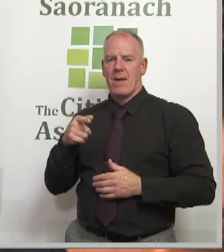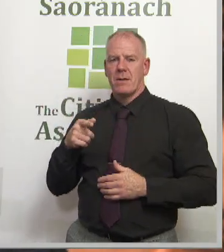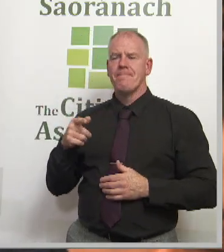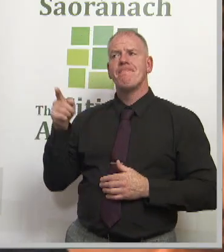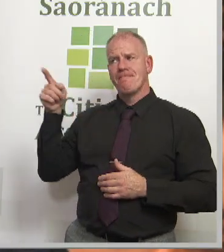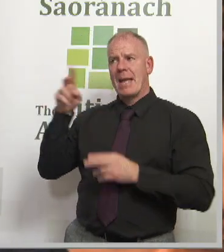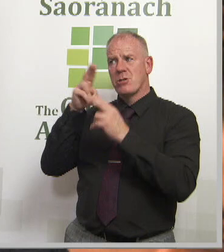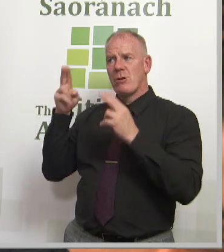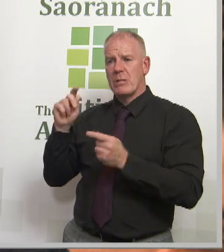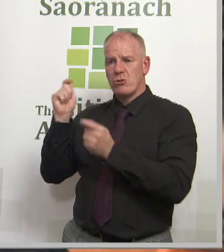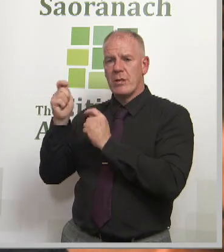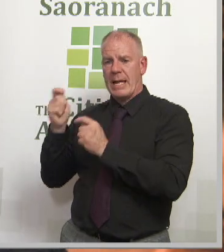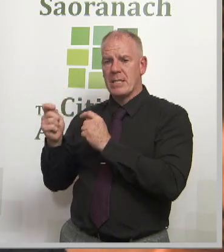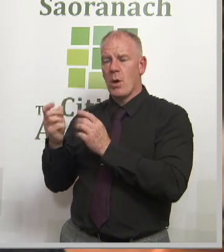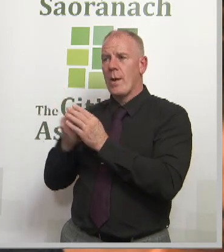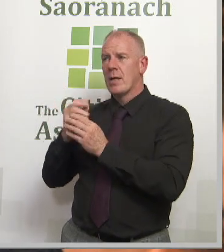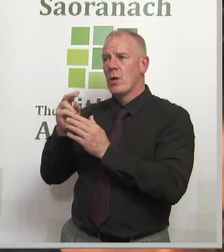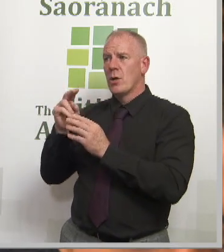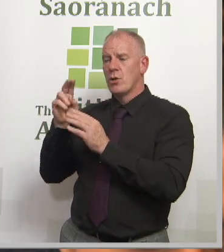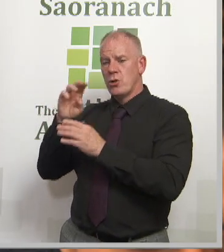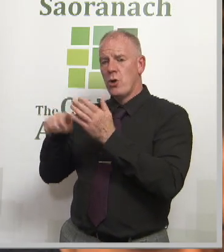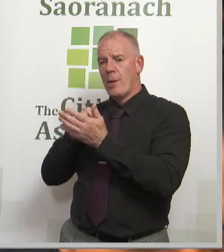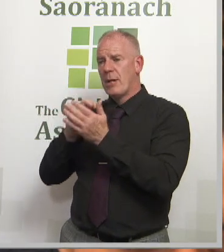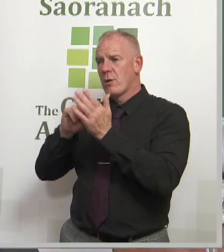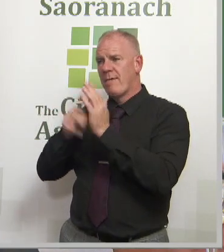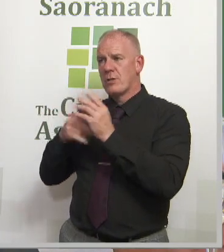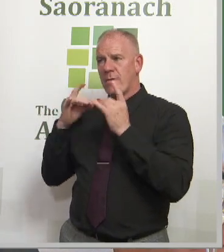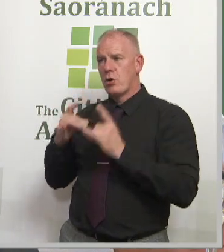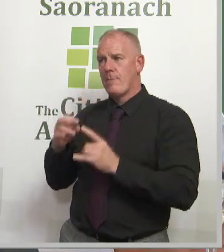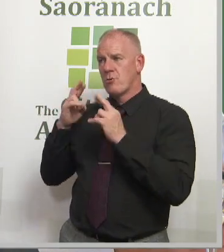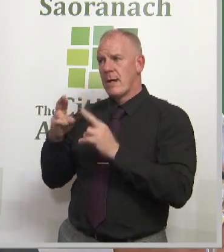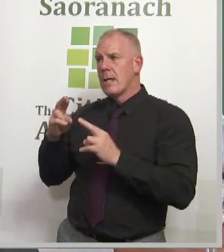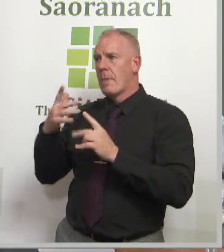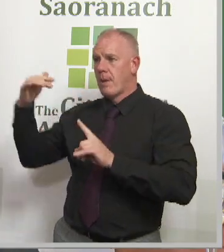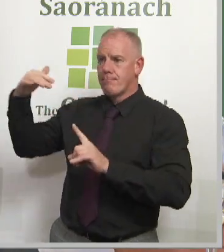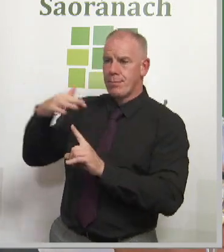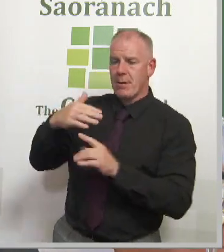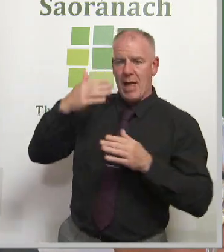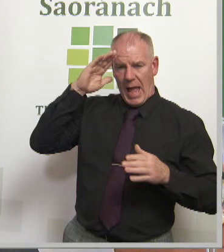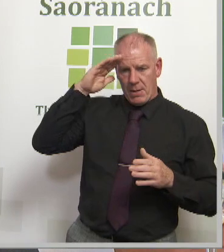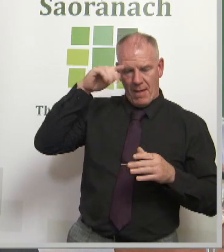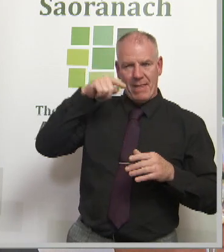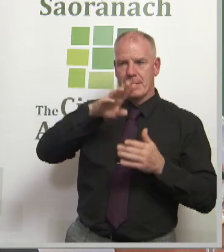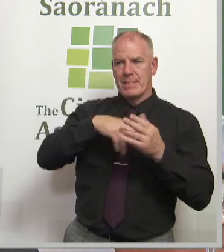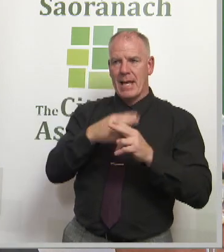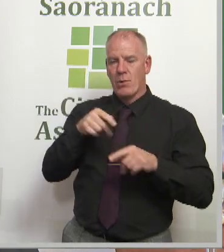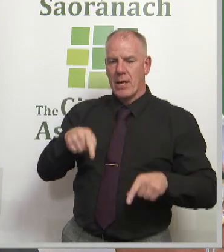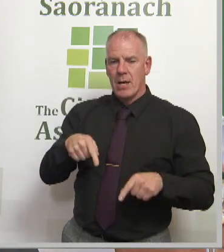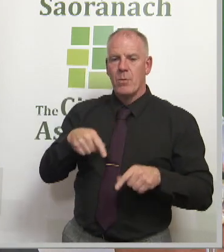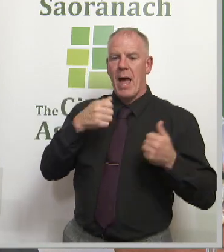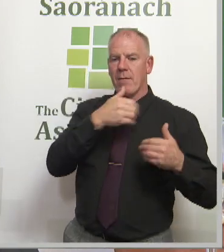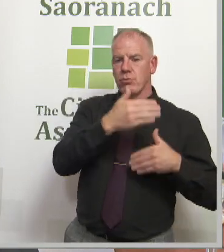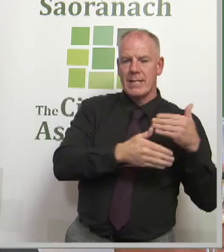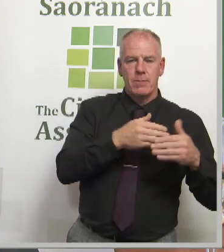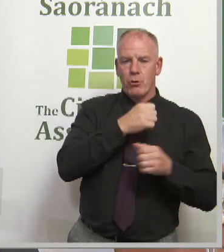internationally, including potentially through the European Convention of Human Rights, and it may filter down eventually into Ireland. But that is a gap. So we have procedural but not